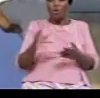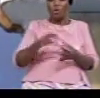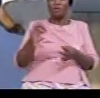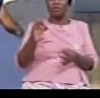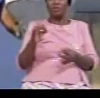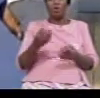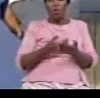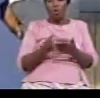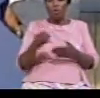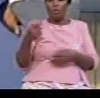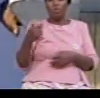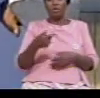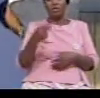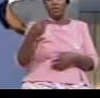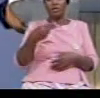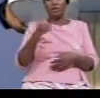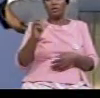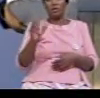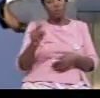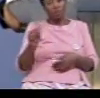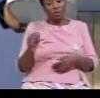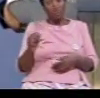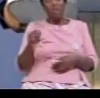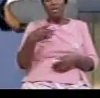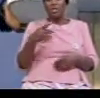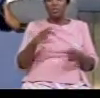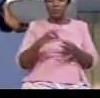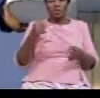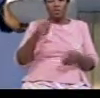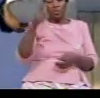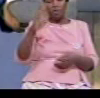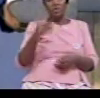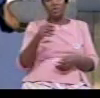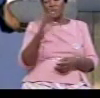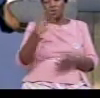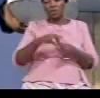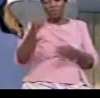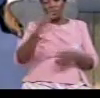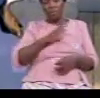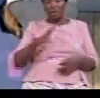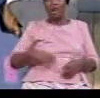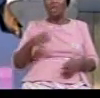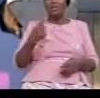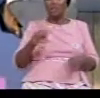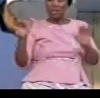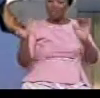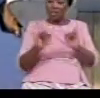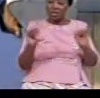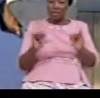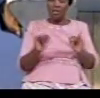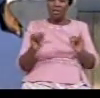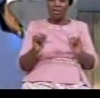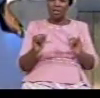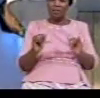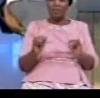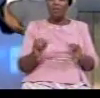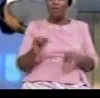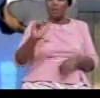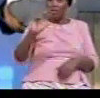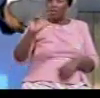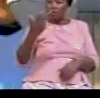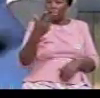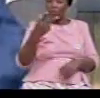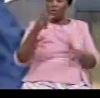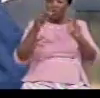Holy Ghost, Spirit of God, Spirit of Christ, the same third person of